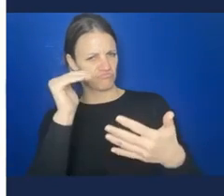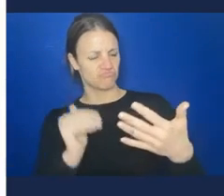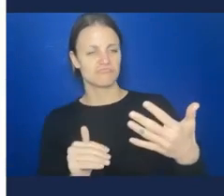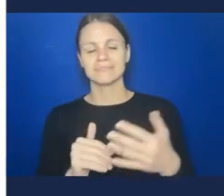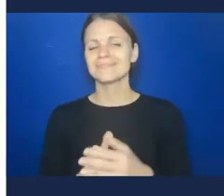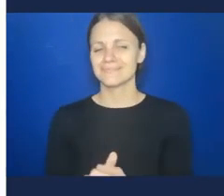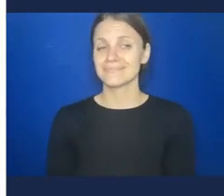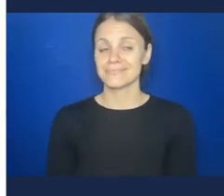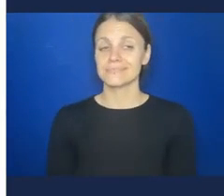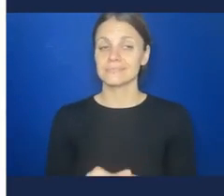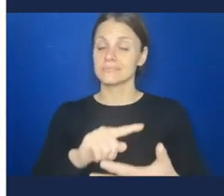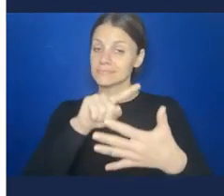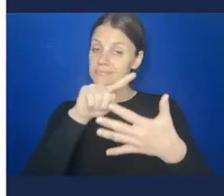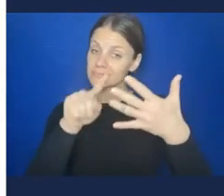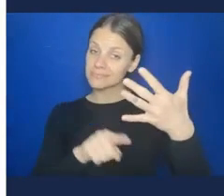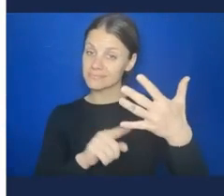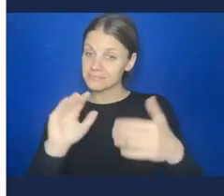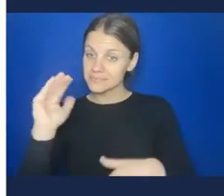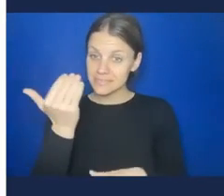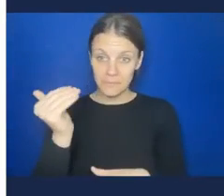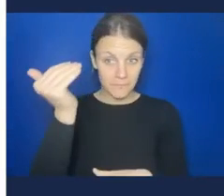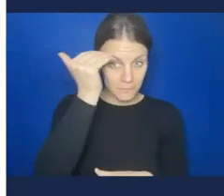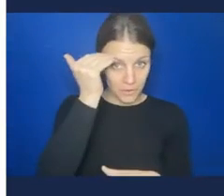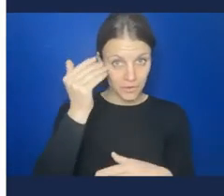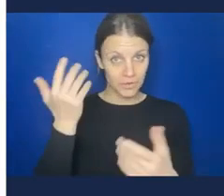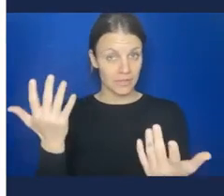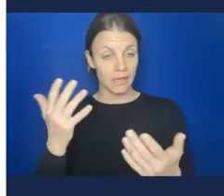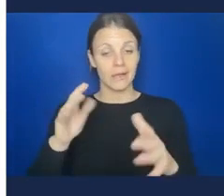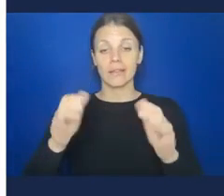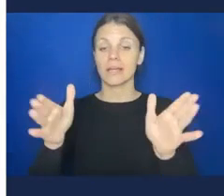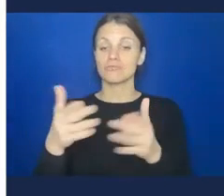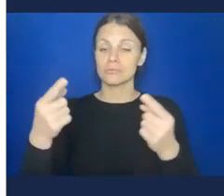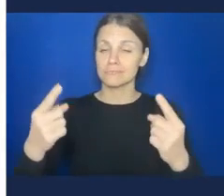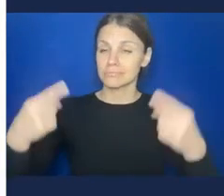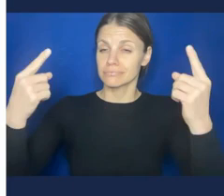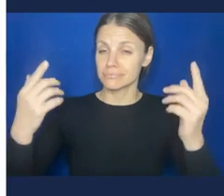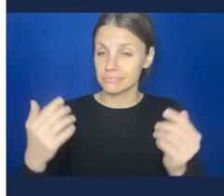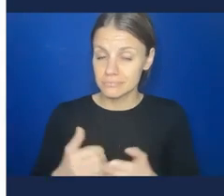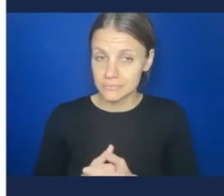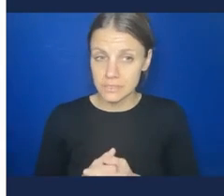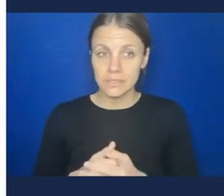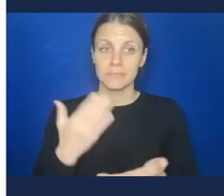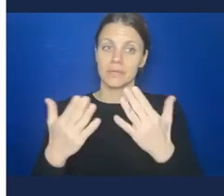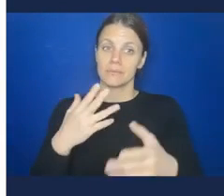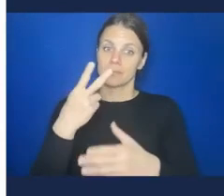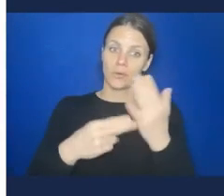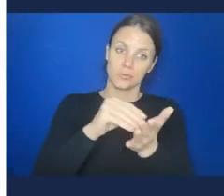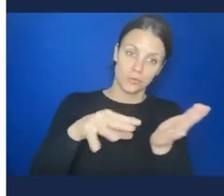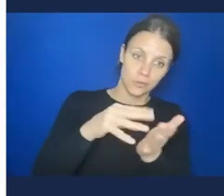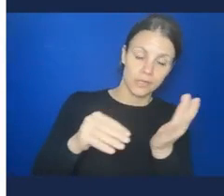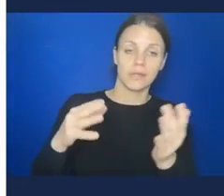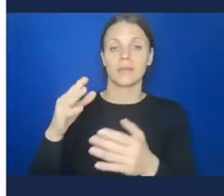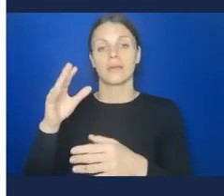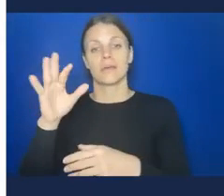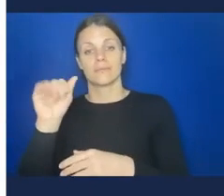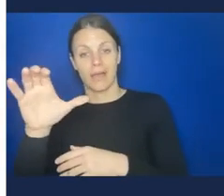These will seem familiar, right? Classroom disputes where we involve student or faculty speech. I'll say a little bit more about